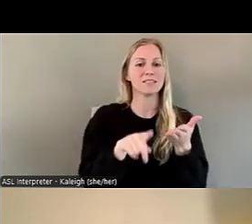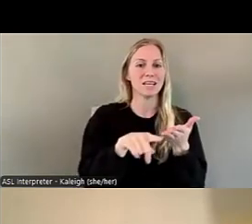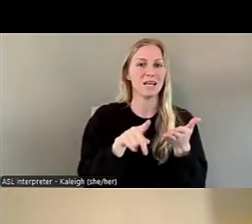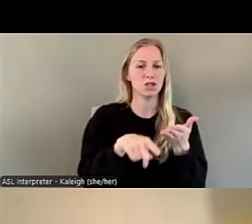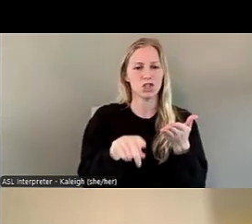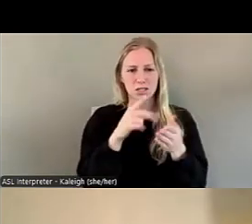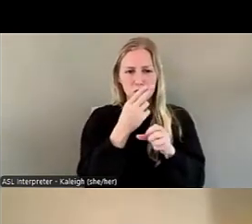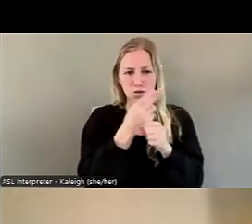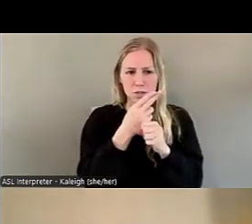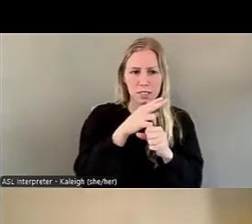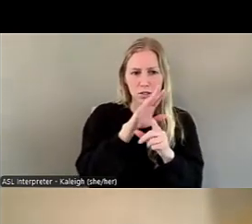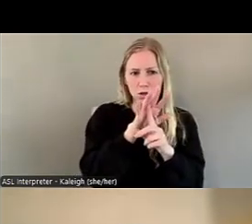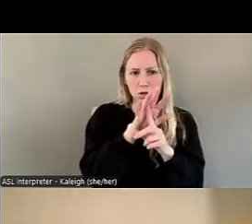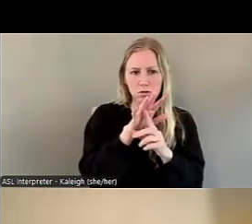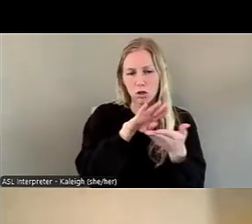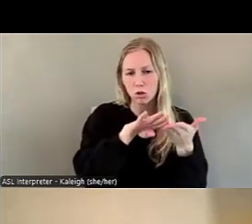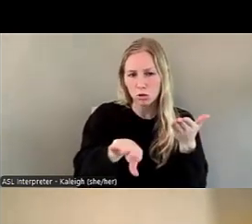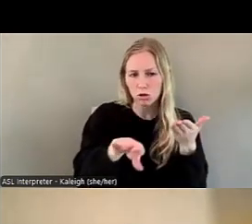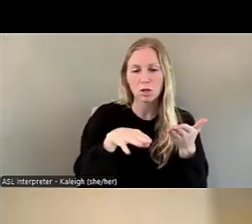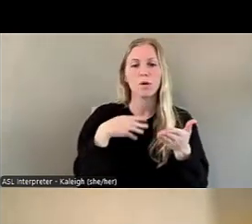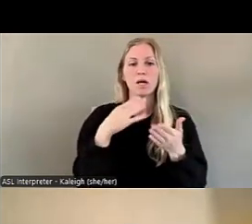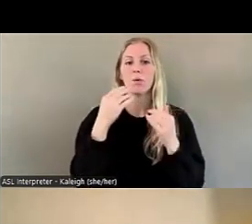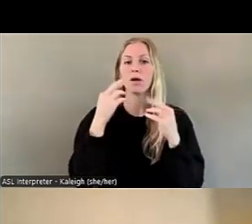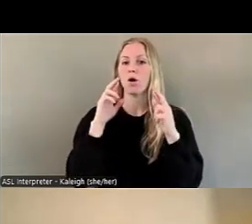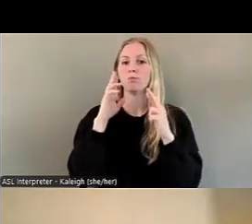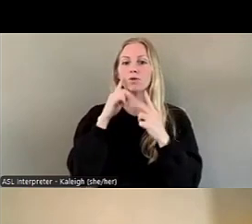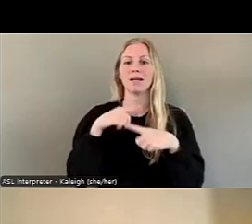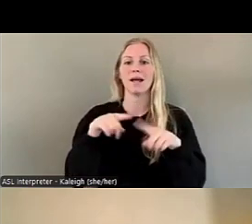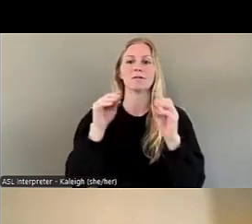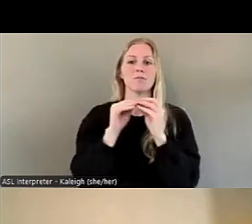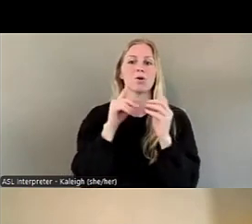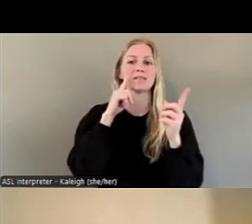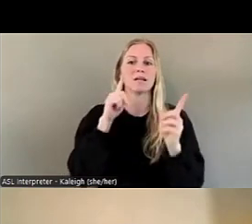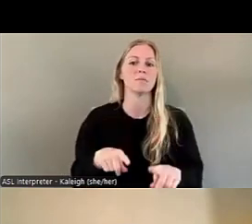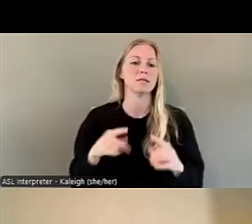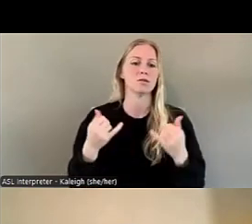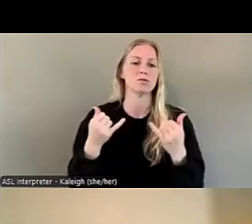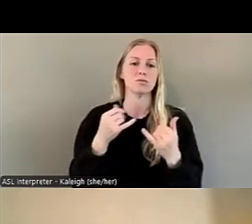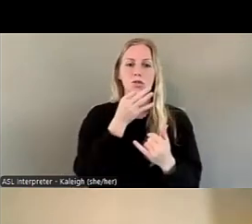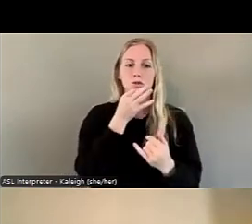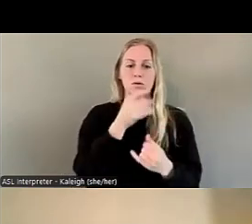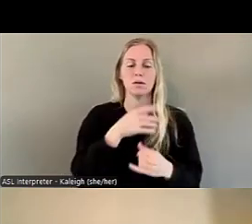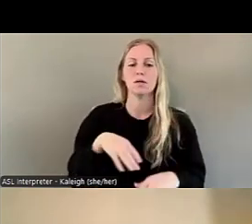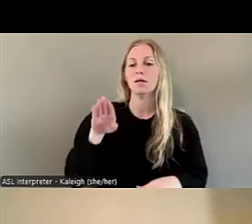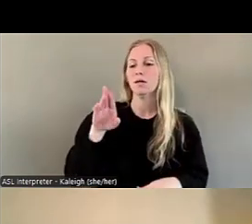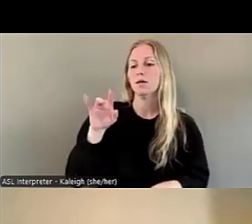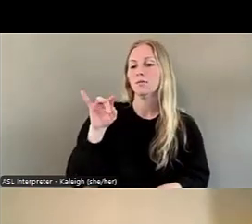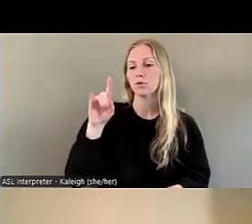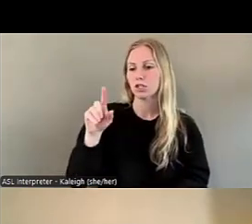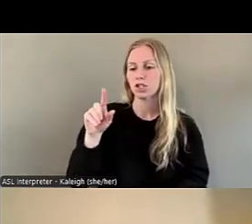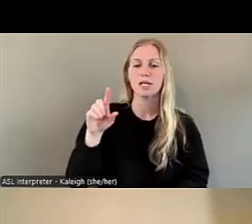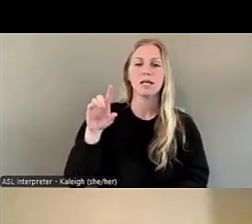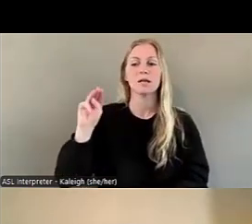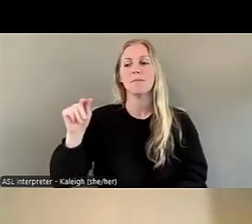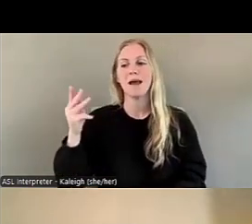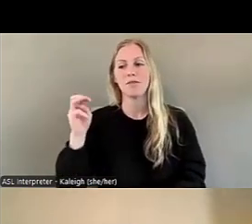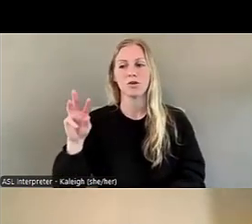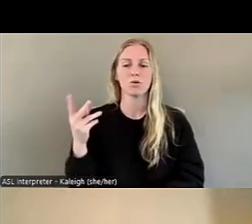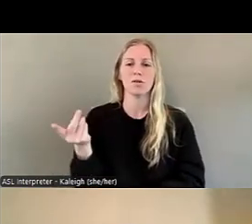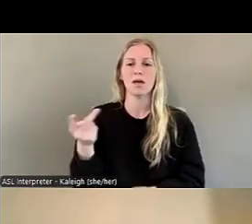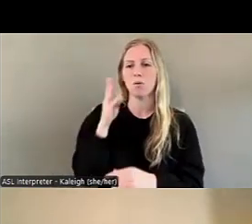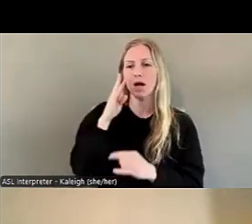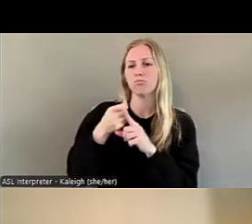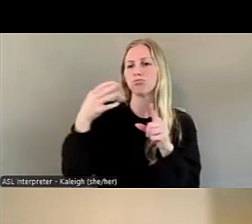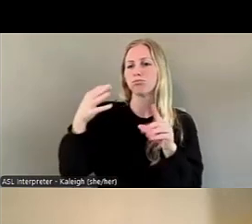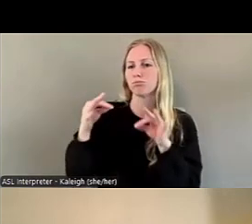to announce more settlements soon. Bridget and Matthew will now talk in more detail about one of our settlements to give you a little more flavor